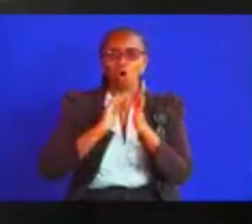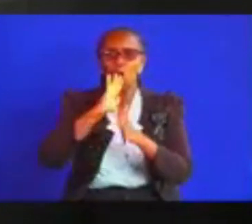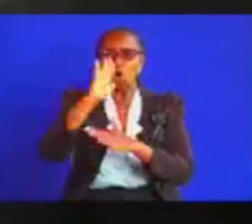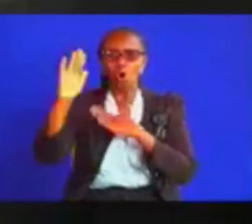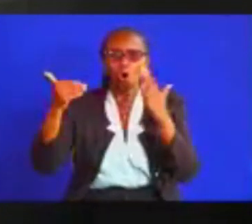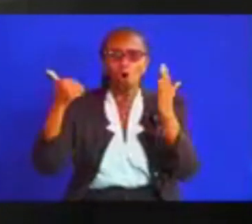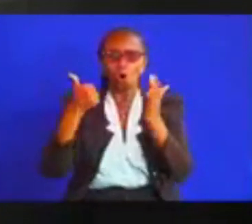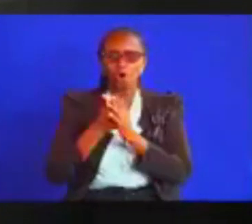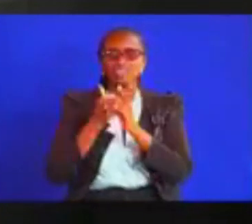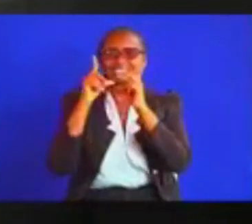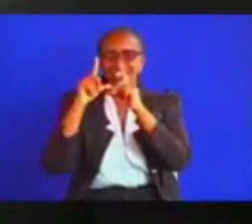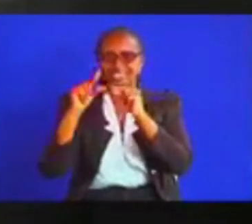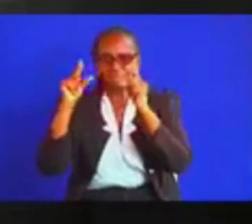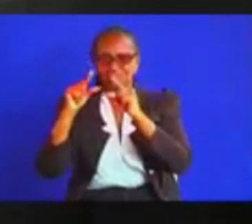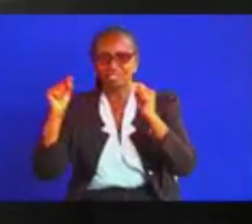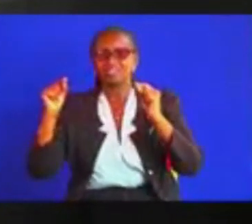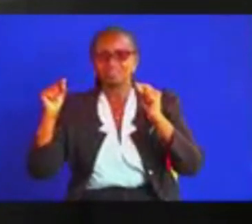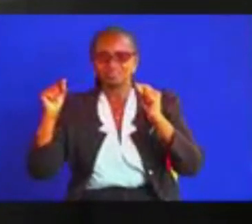scripture?